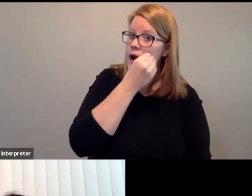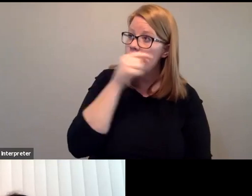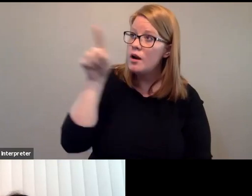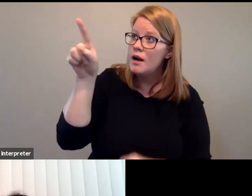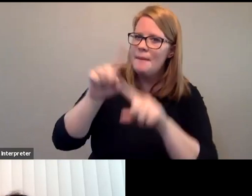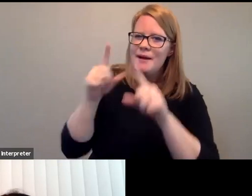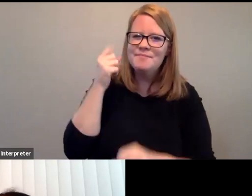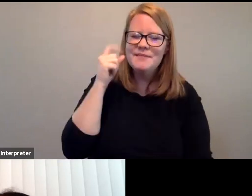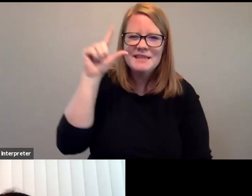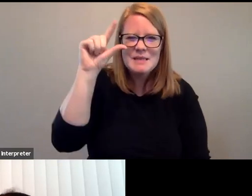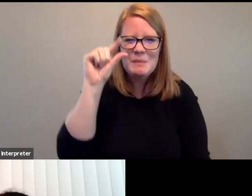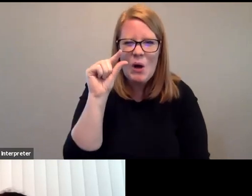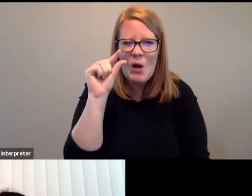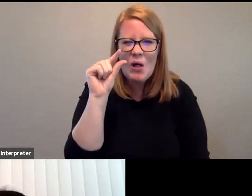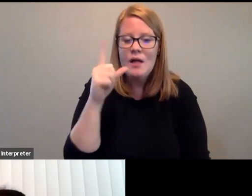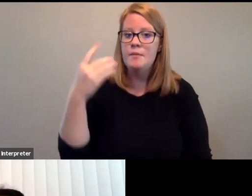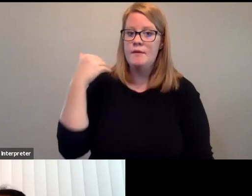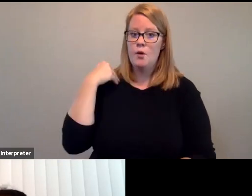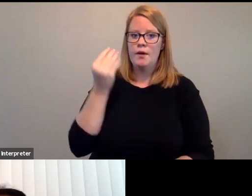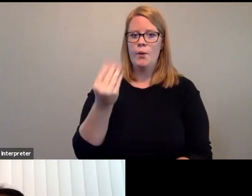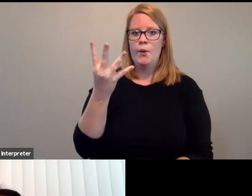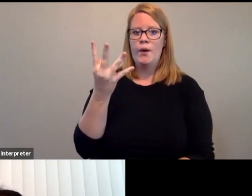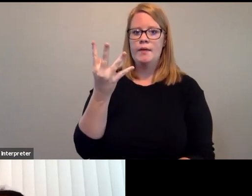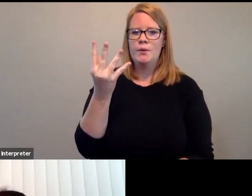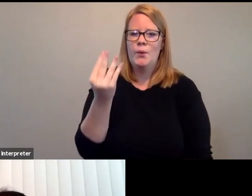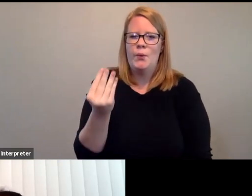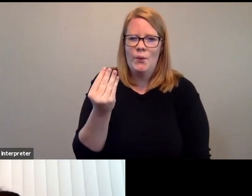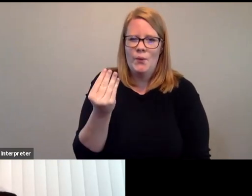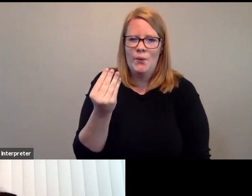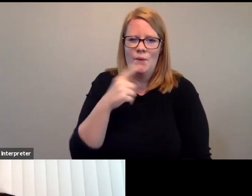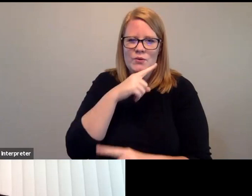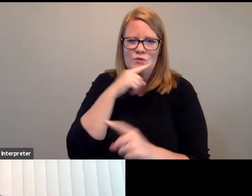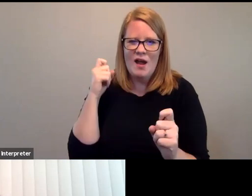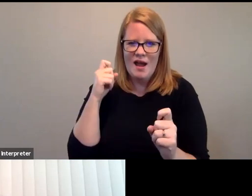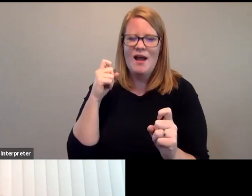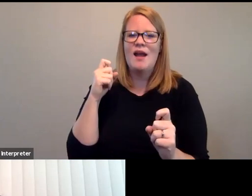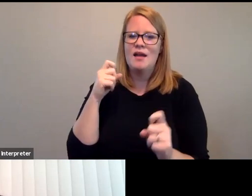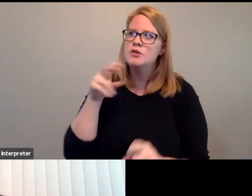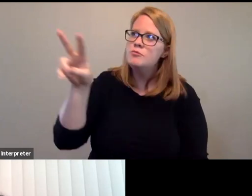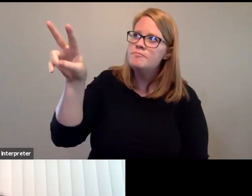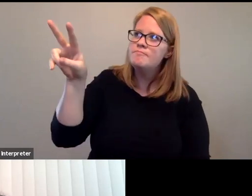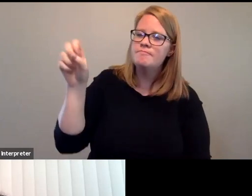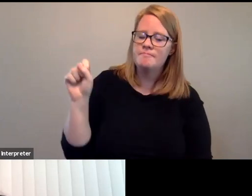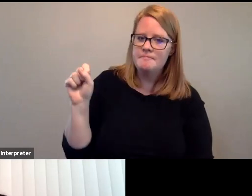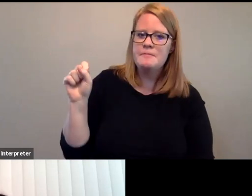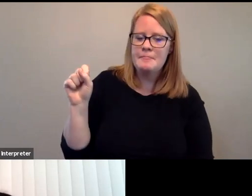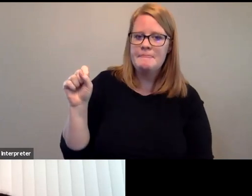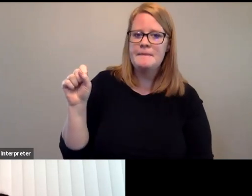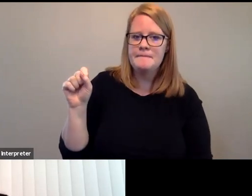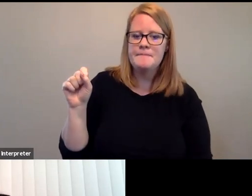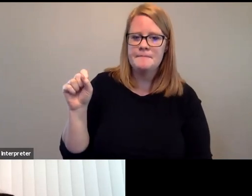up they're like the blossoms that are on there. So those start to almost get